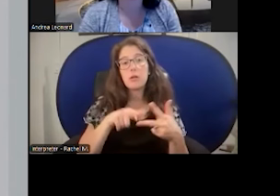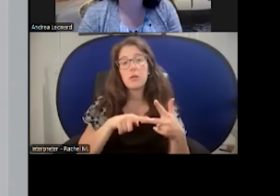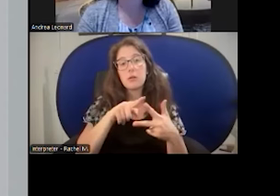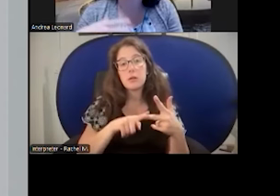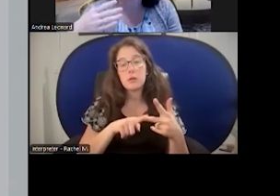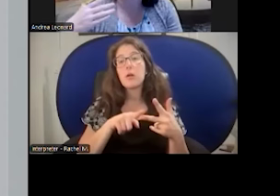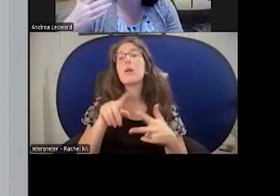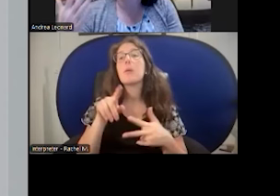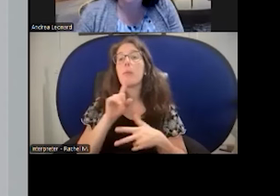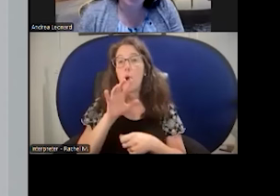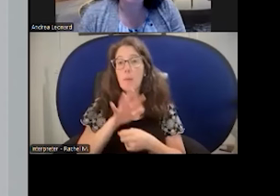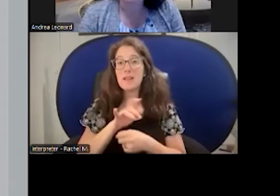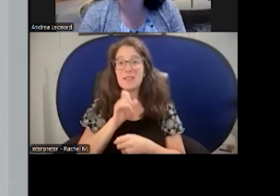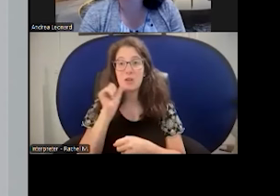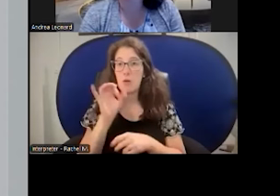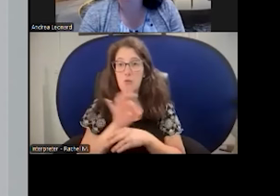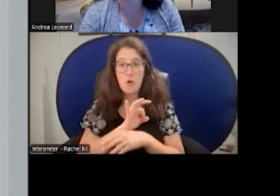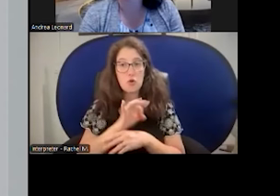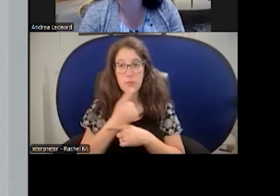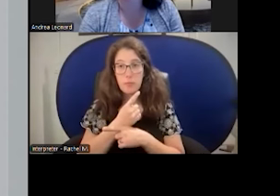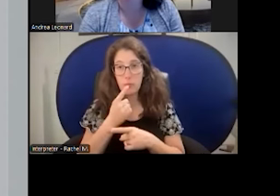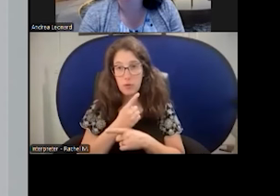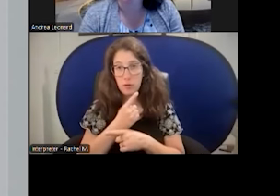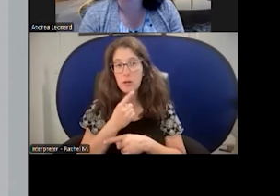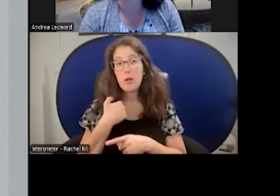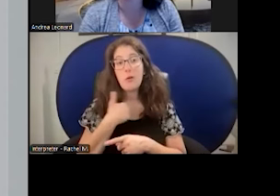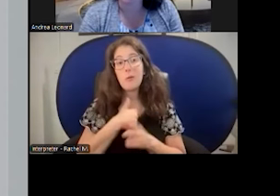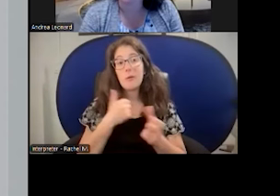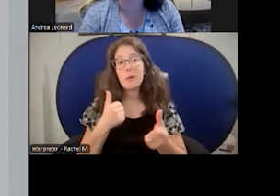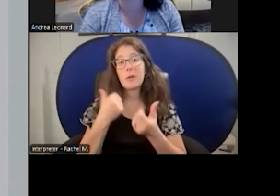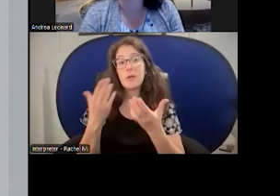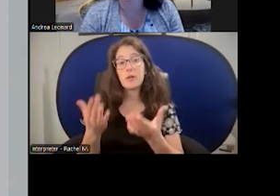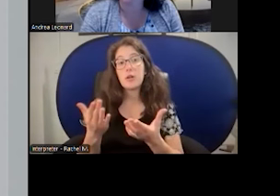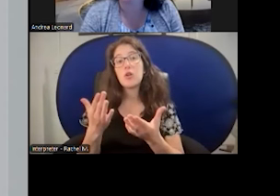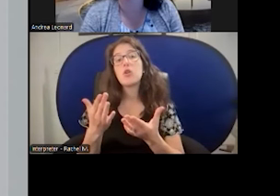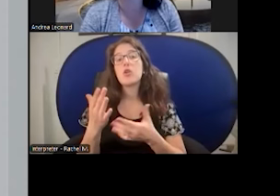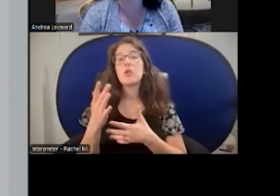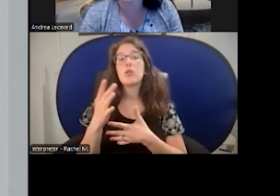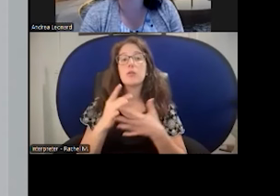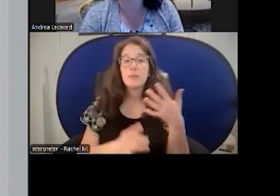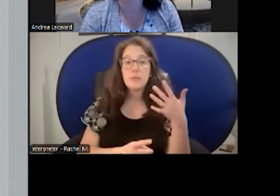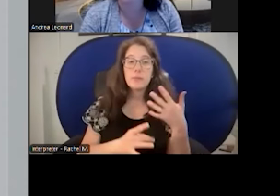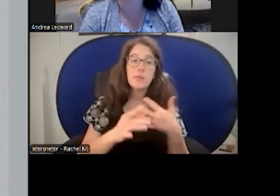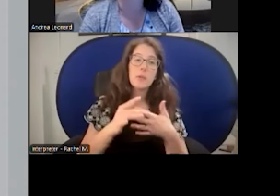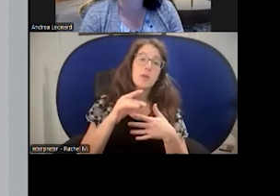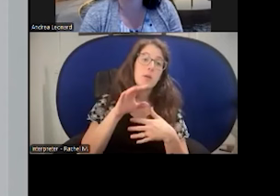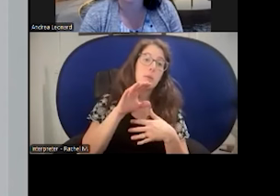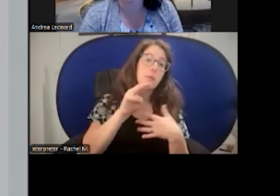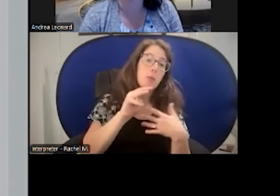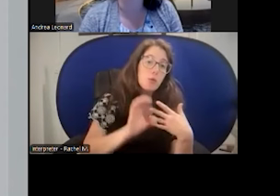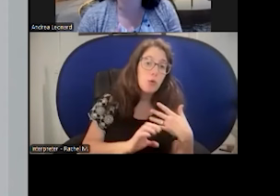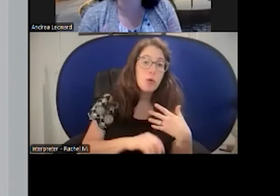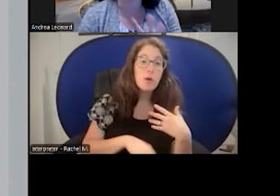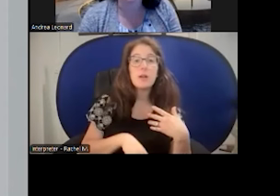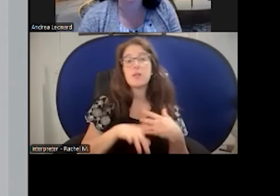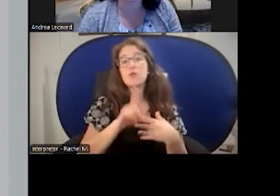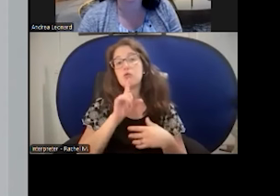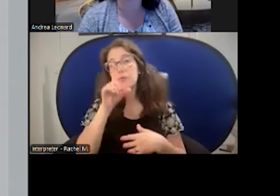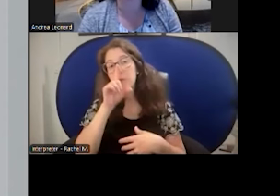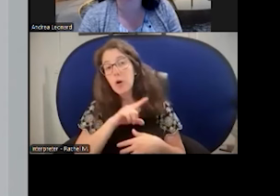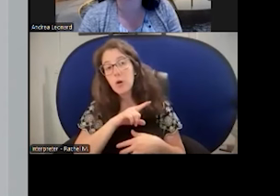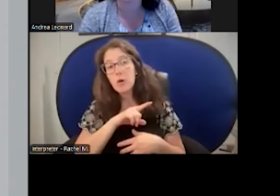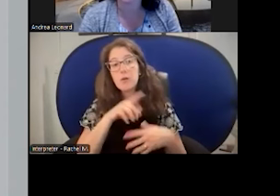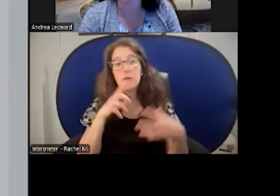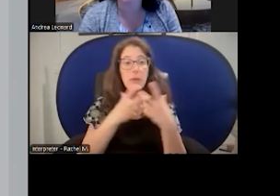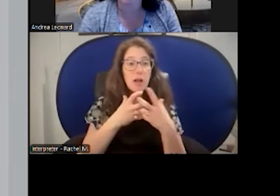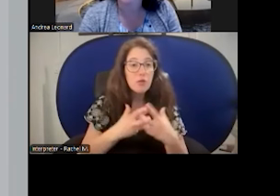properly. So we would recommend instead choosing the more common multiple choice, true, false, matching, short answer, those kinds of things, which are really easy to